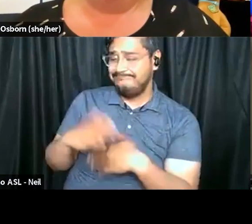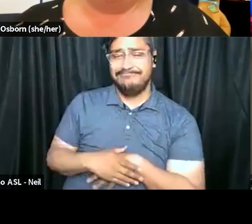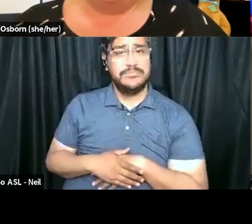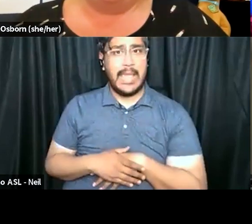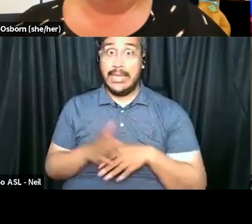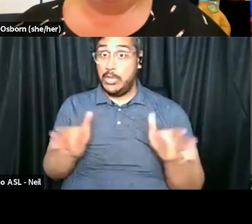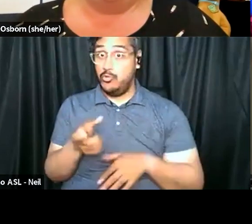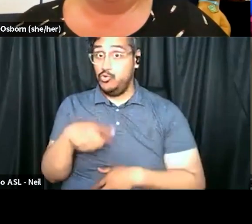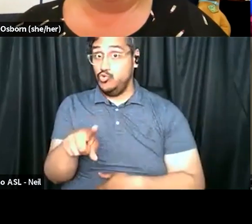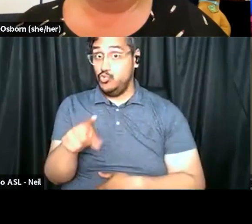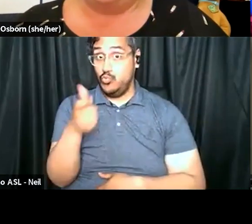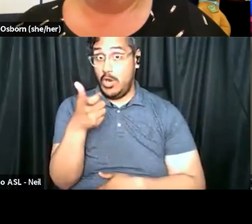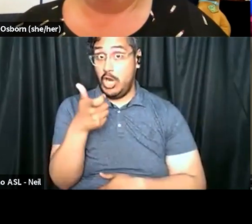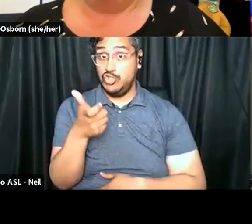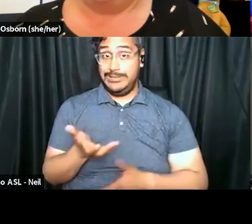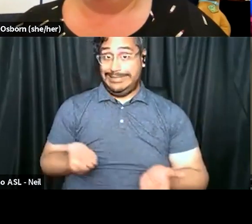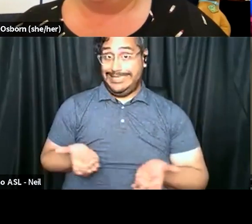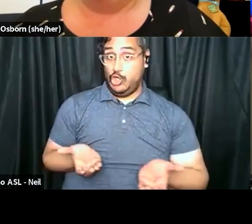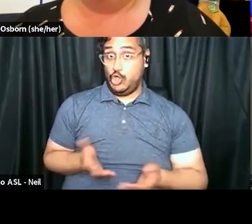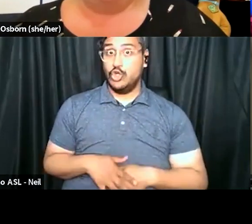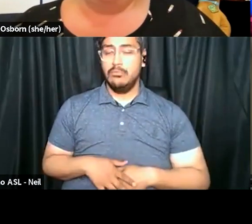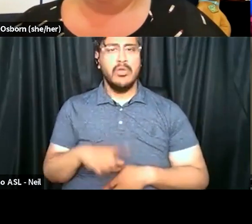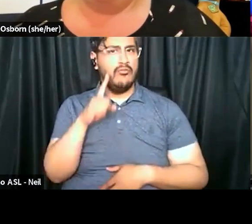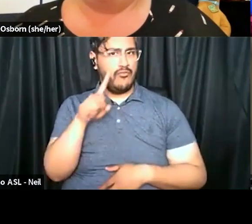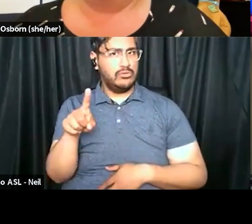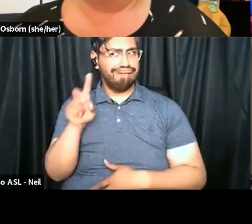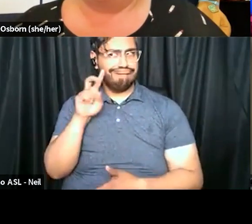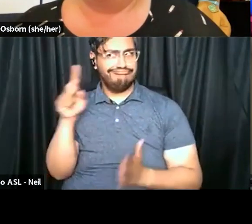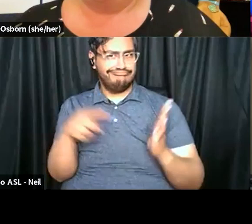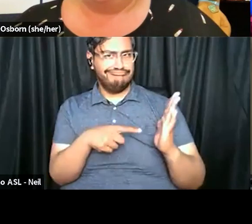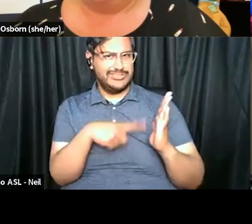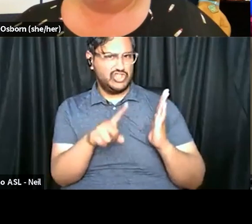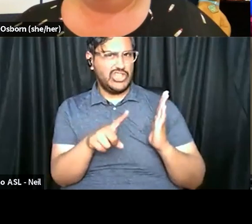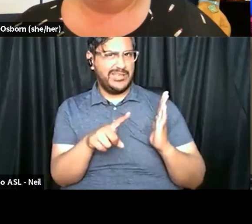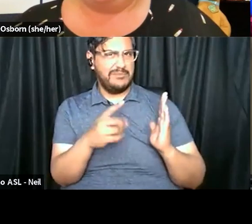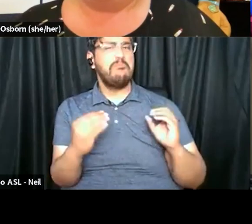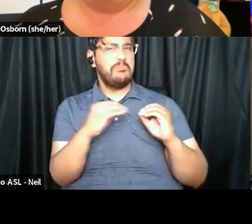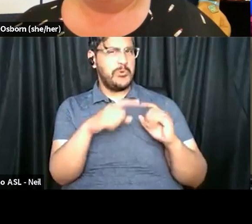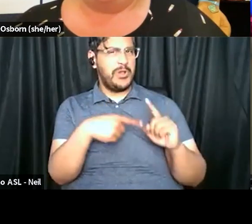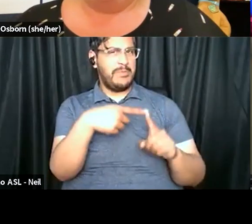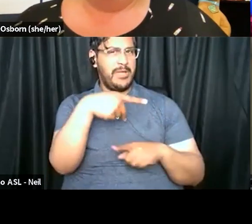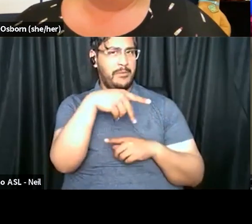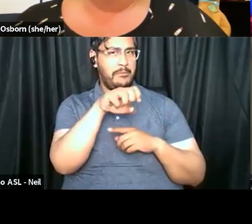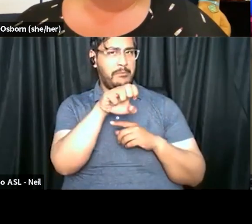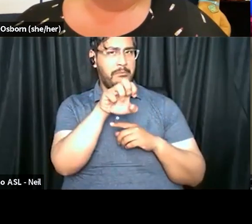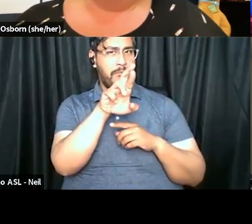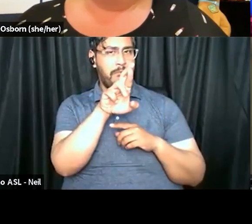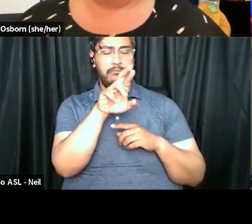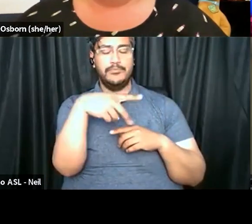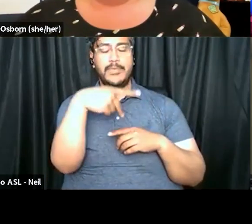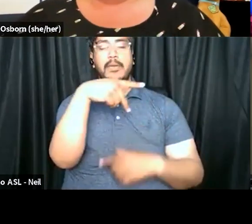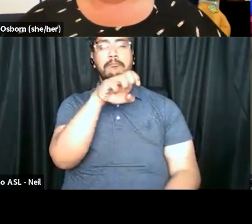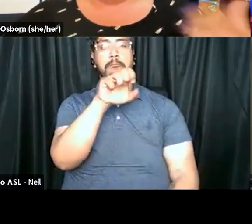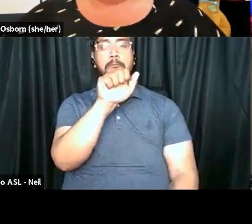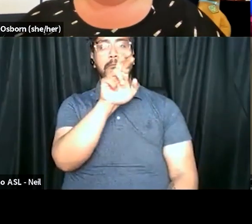who are watching or here with us today to take a look and learn more about Pearl Song. Thanks, everyone. So let's